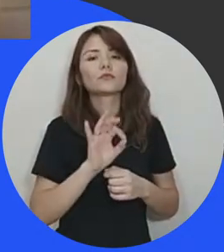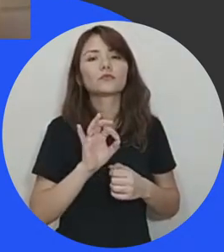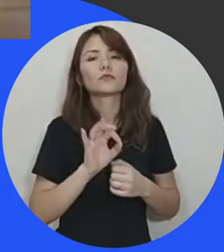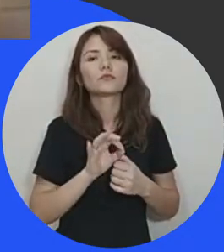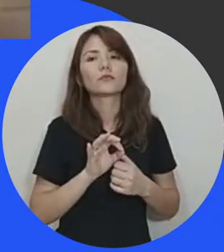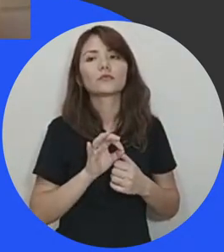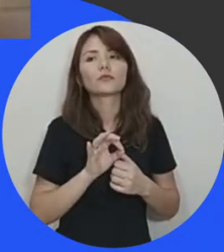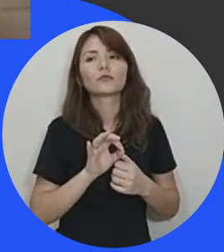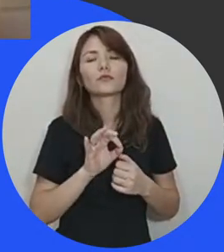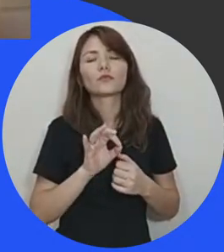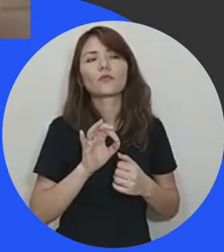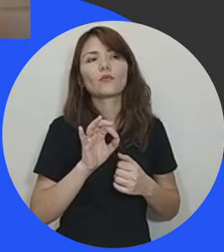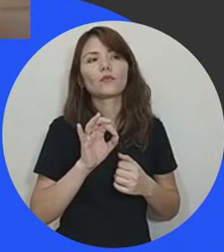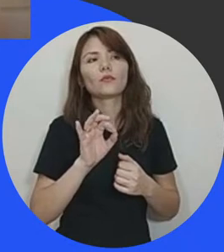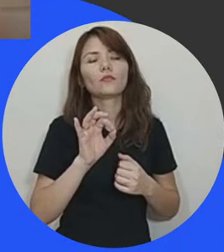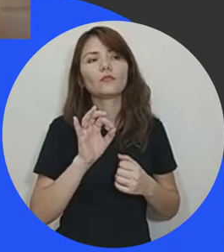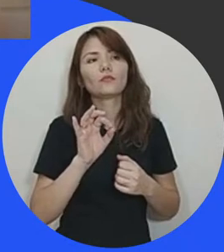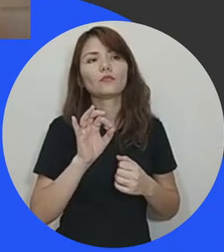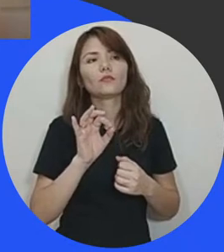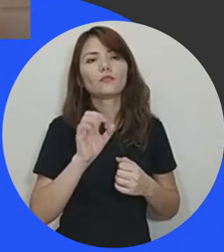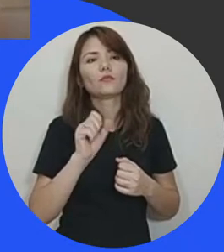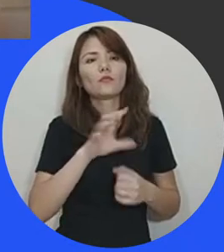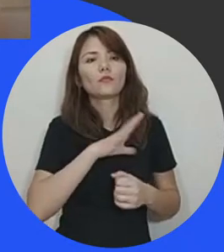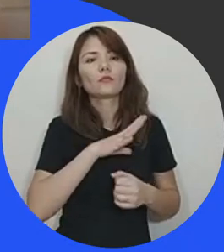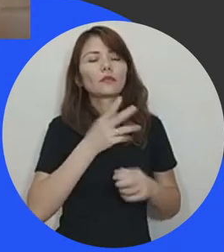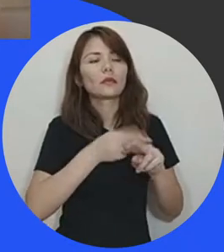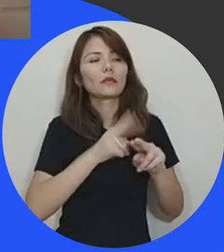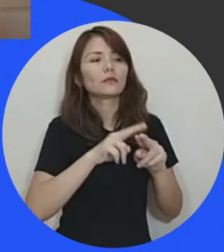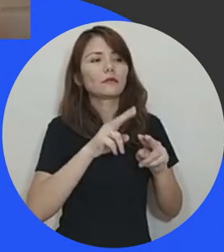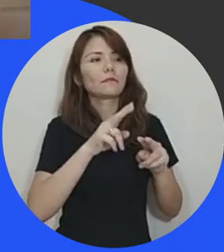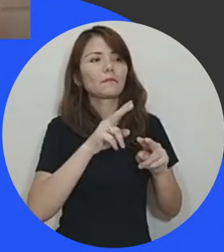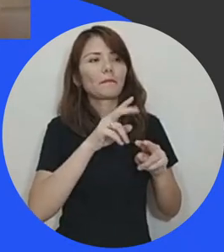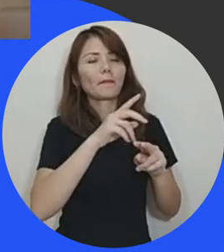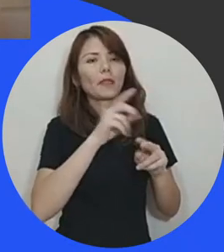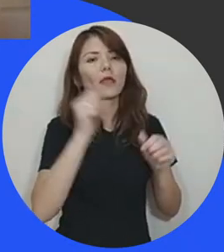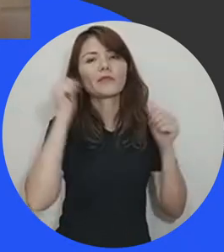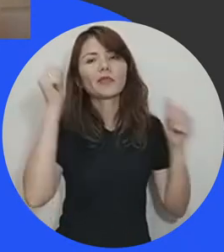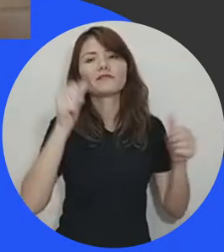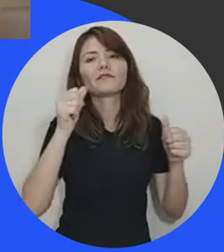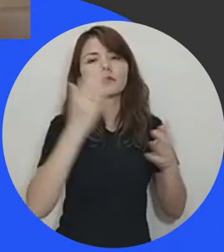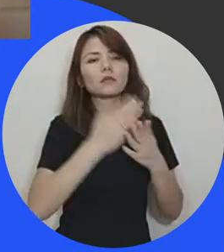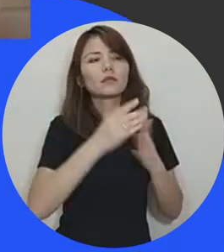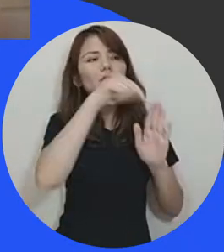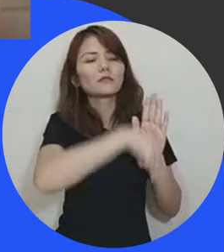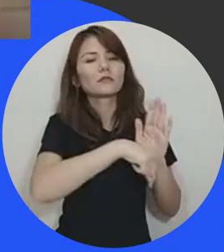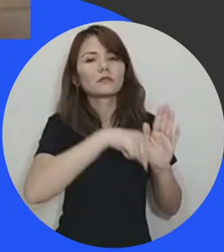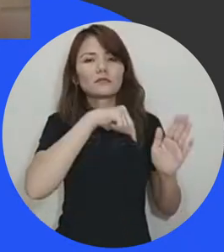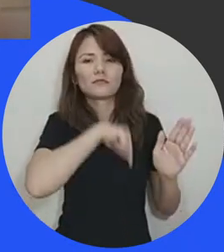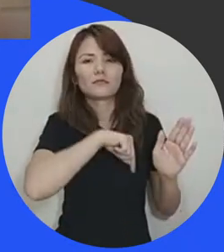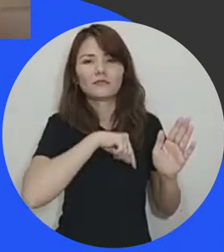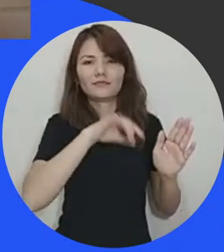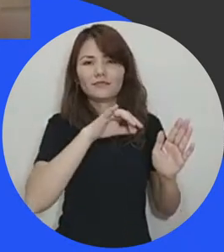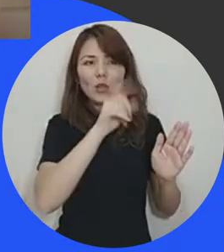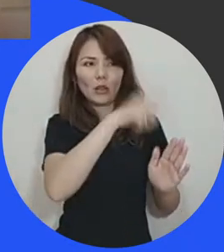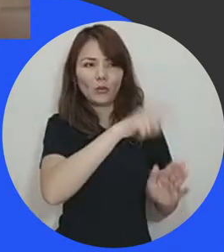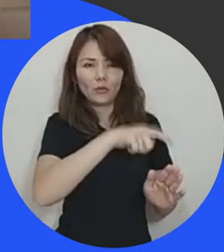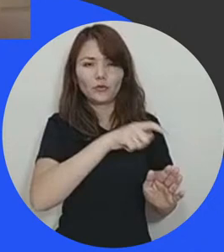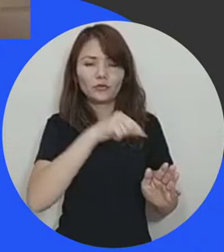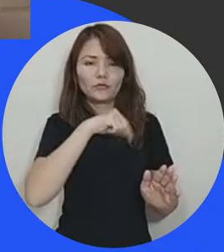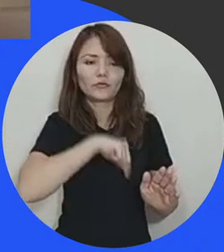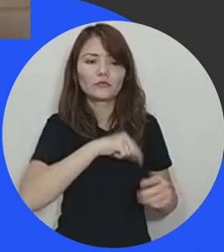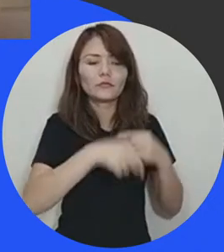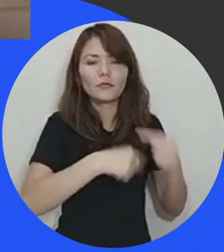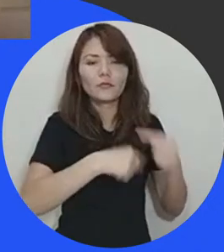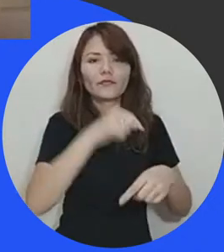or unrecognized genomic factors in the host, in those individuals, which meant that they were more susceptible to a